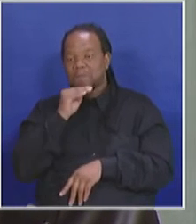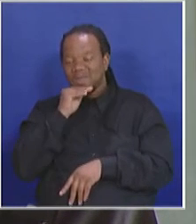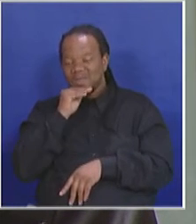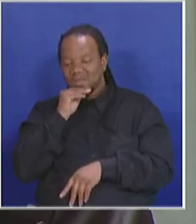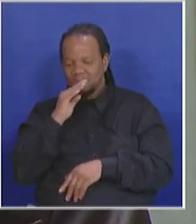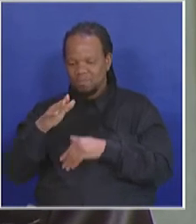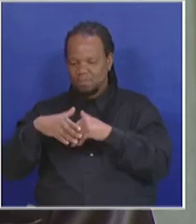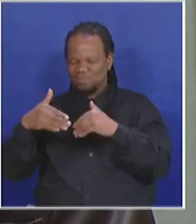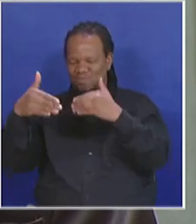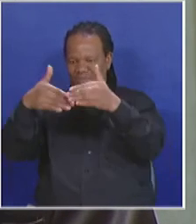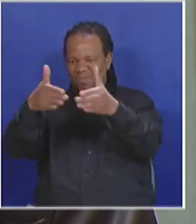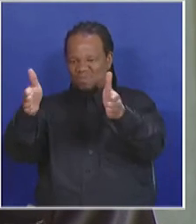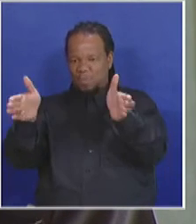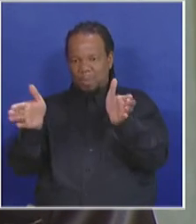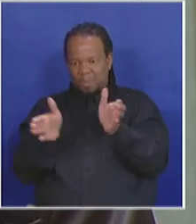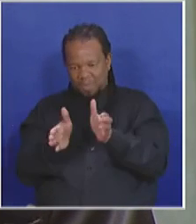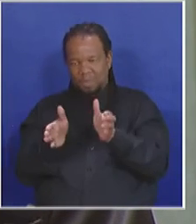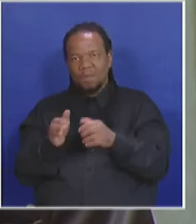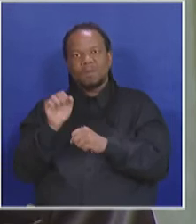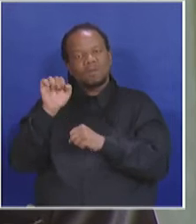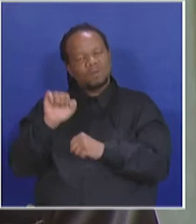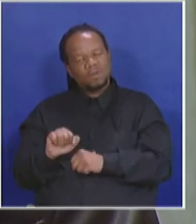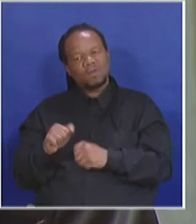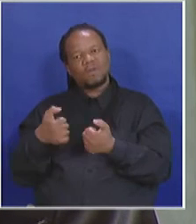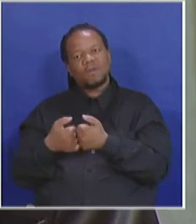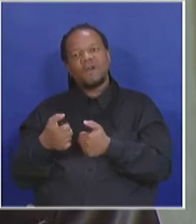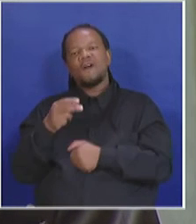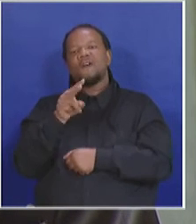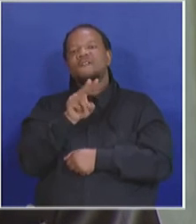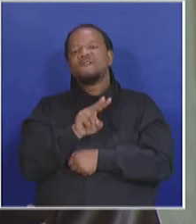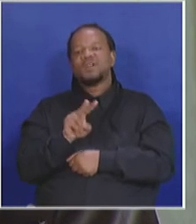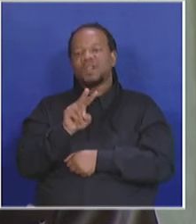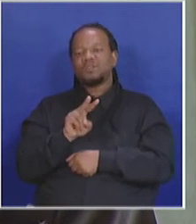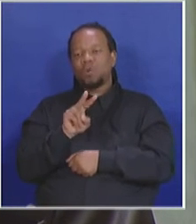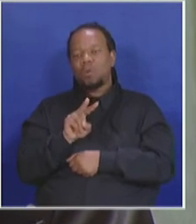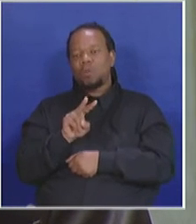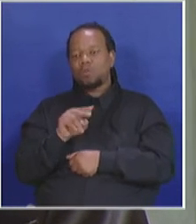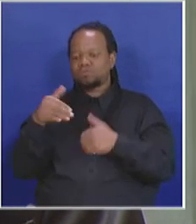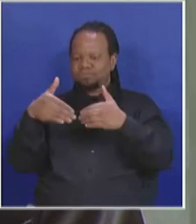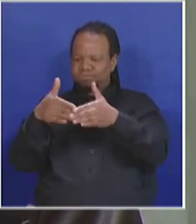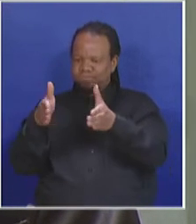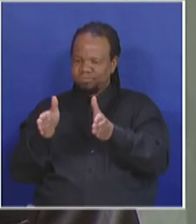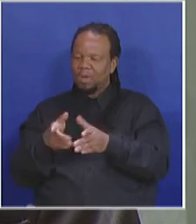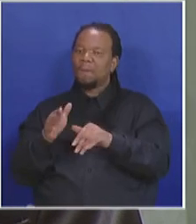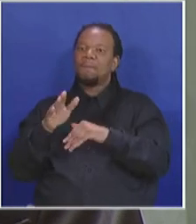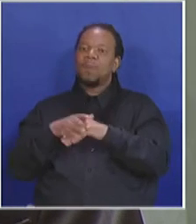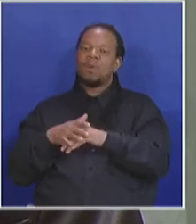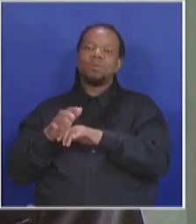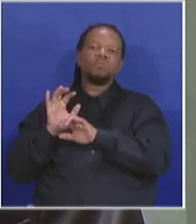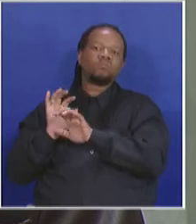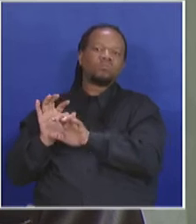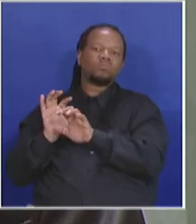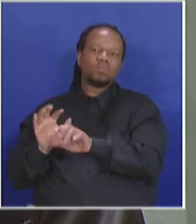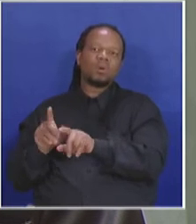infrastructure. We know challenges highlighted on Ventersdorp bulk water supply, which includes strikes, communication between